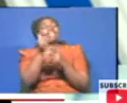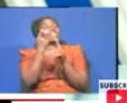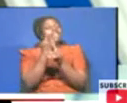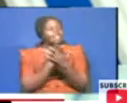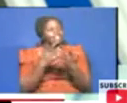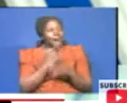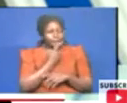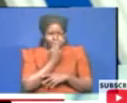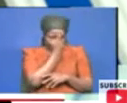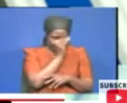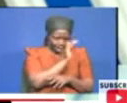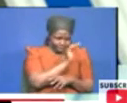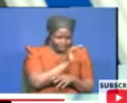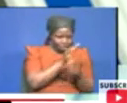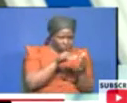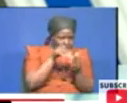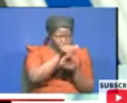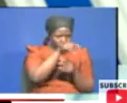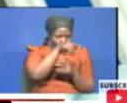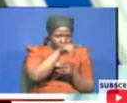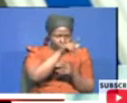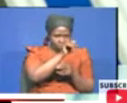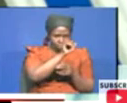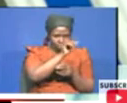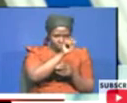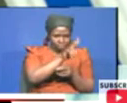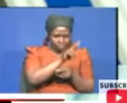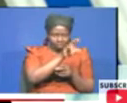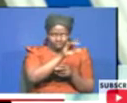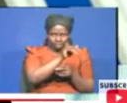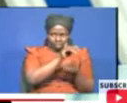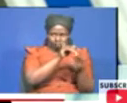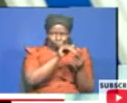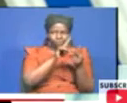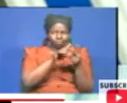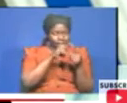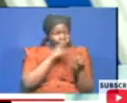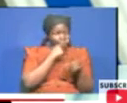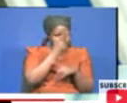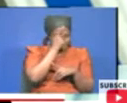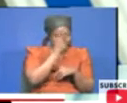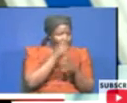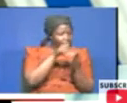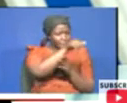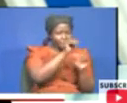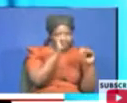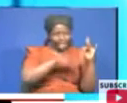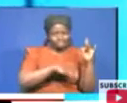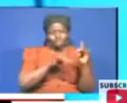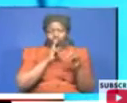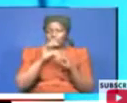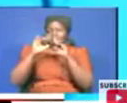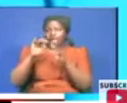Is it plasticine or something? Plasticine. Yeah, plasticine. Mm-hmm. But he cannot afford. So what the teacher does is he innovates.